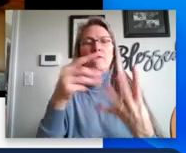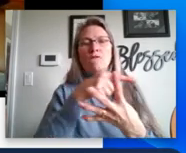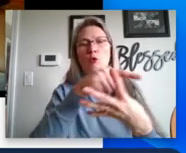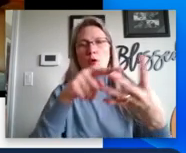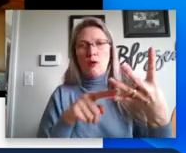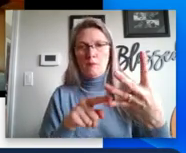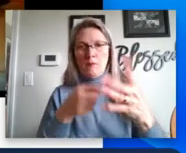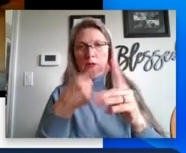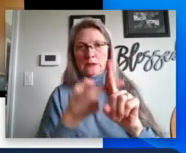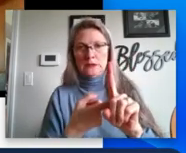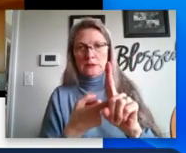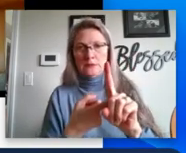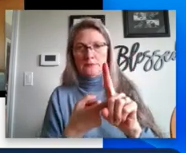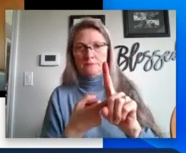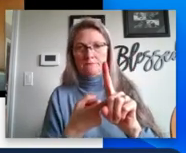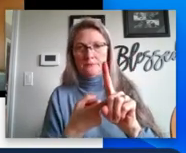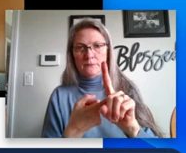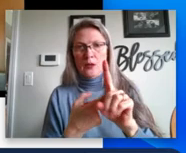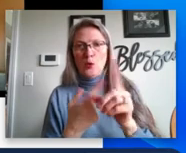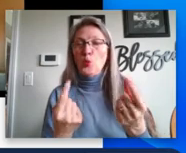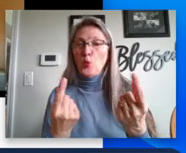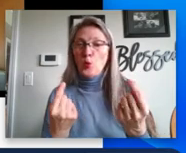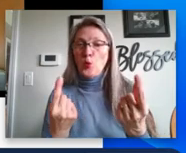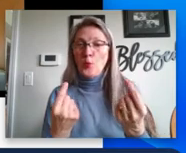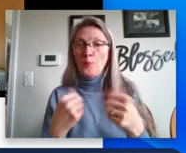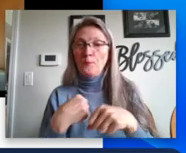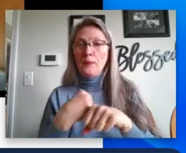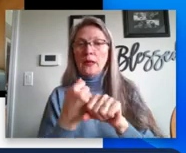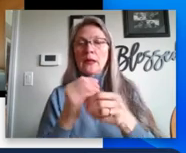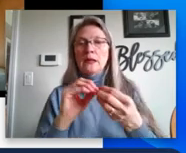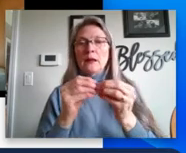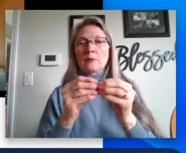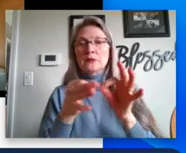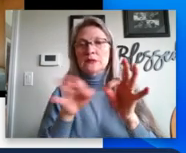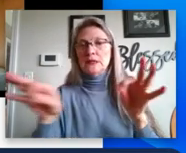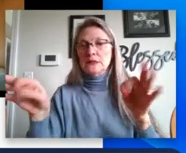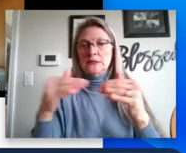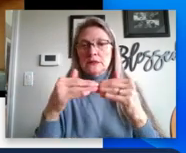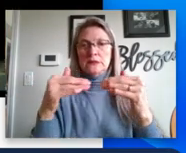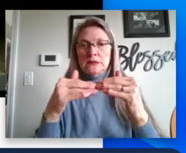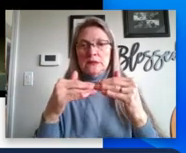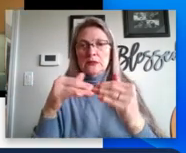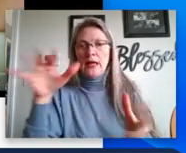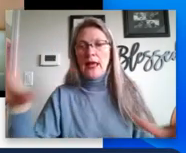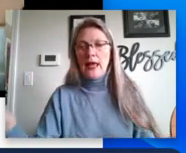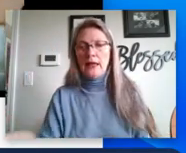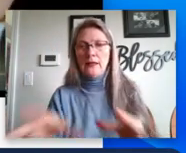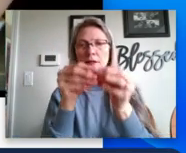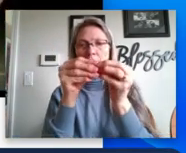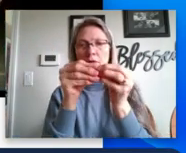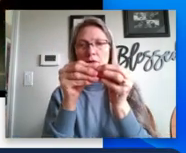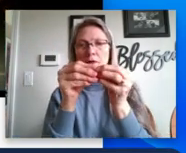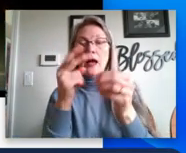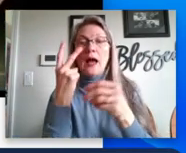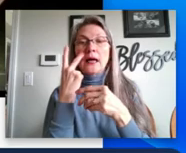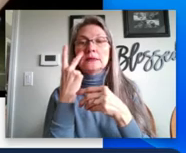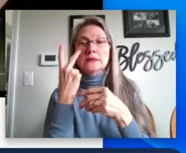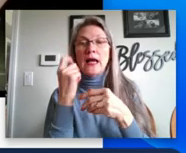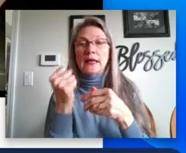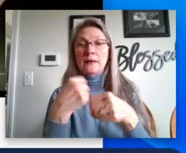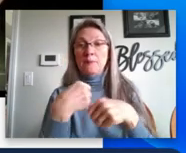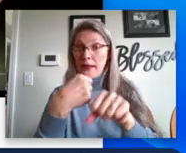and June? All I need to do is make a number sentence adding all of them together. I see here I can make